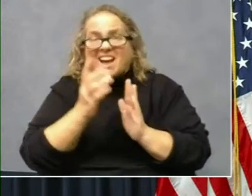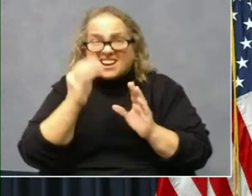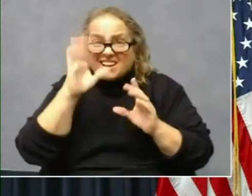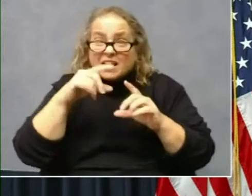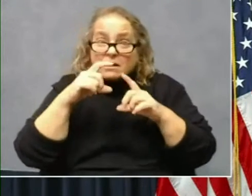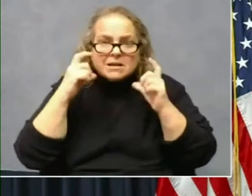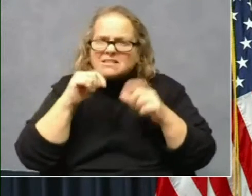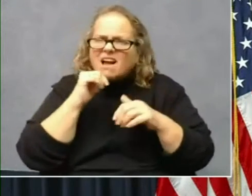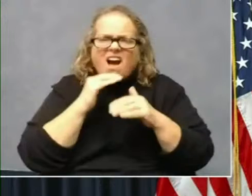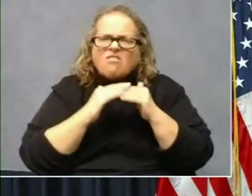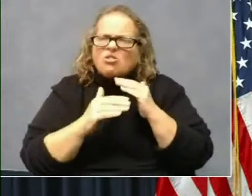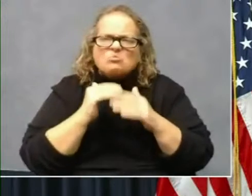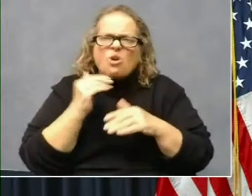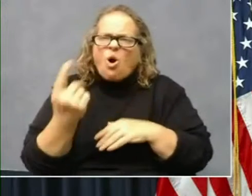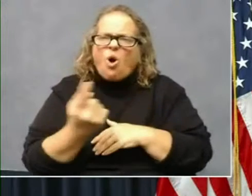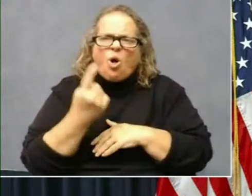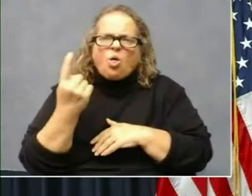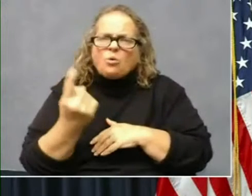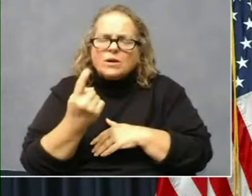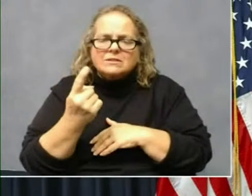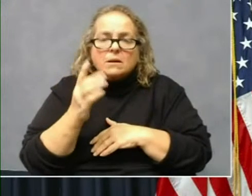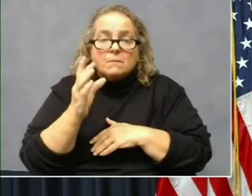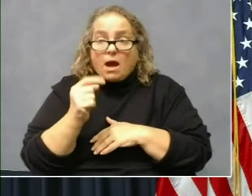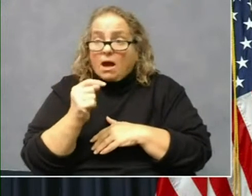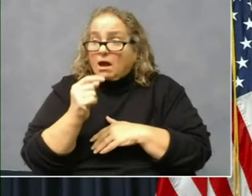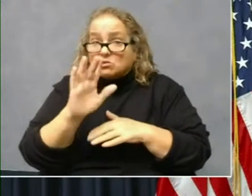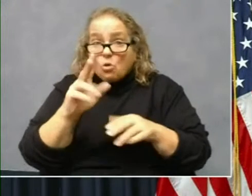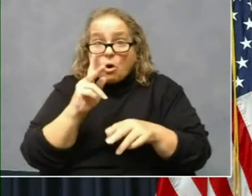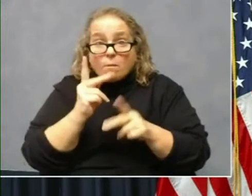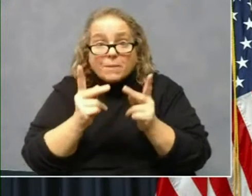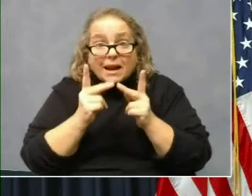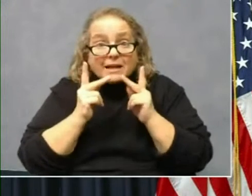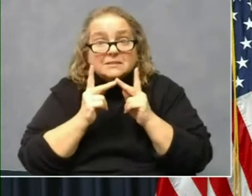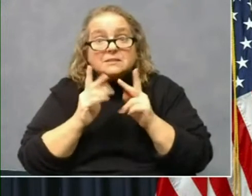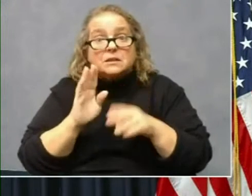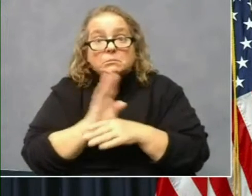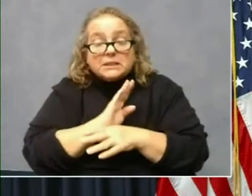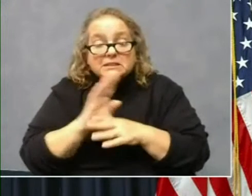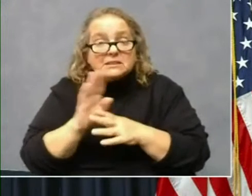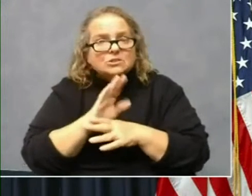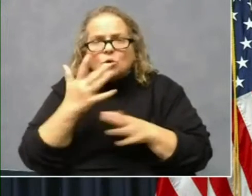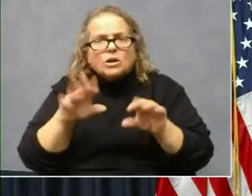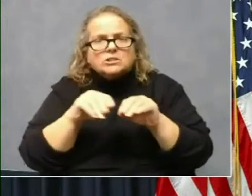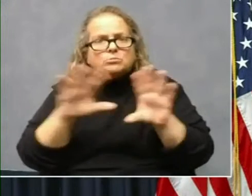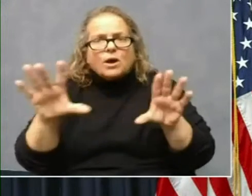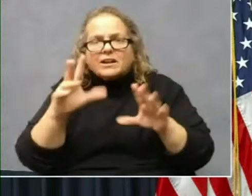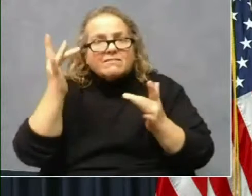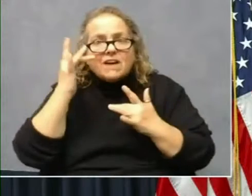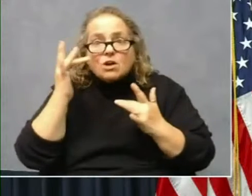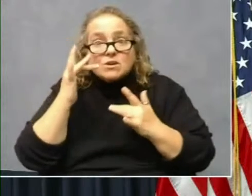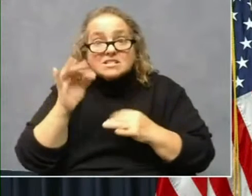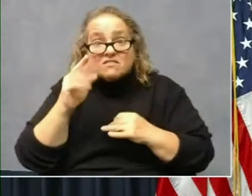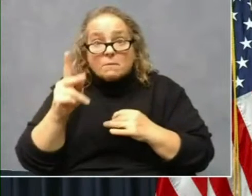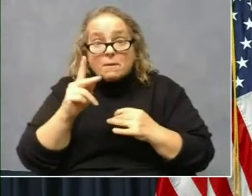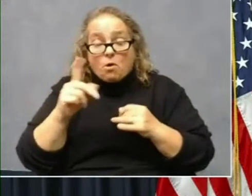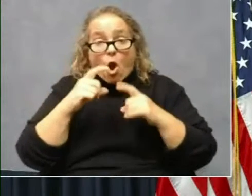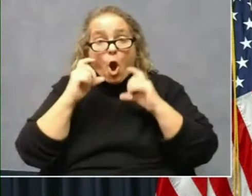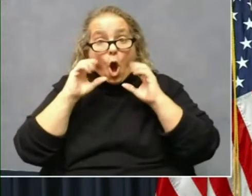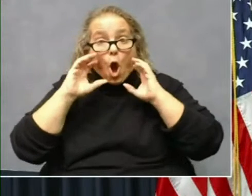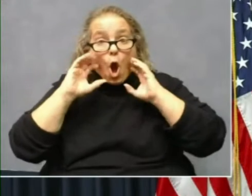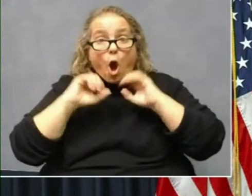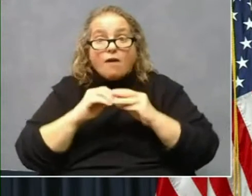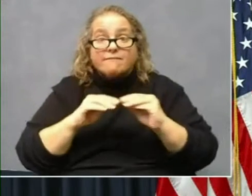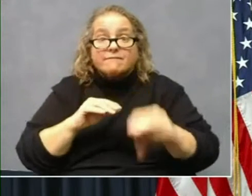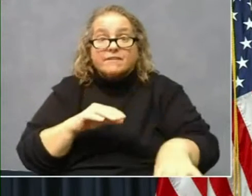us want our facilities, our places, our businesses to be where the virus is spreading. And if people come together and take off their masks, the virus is